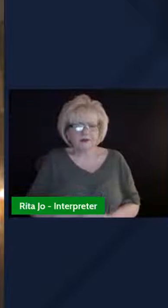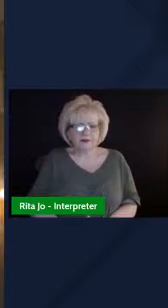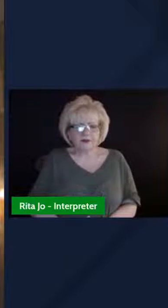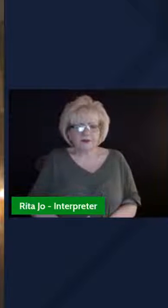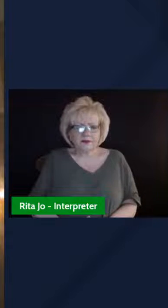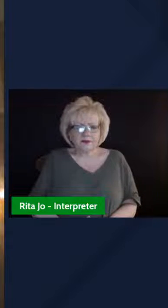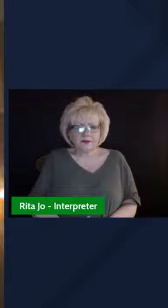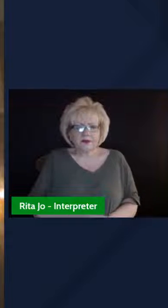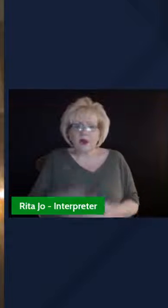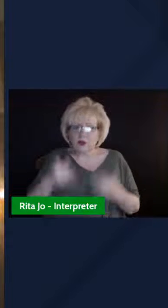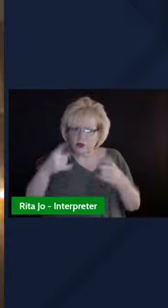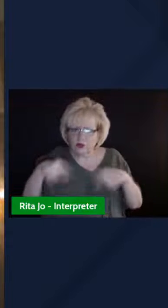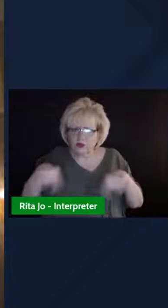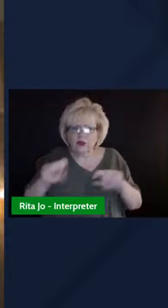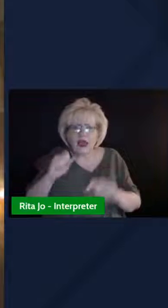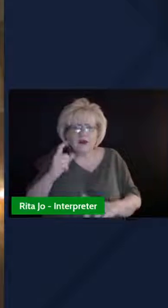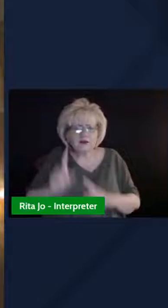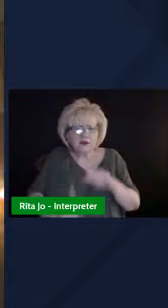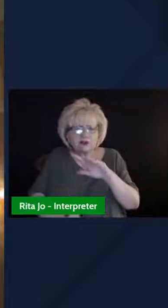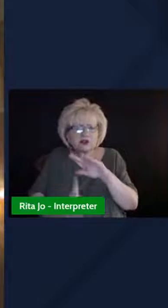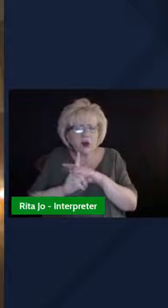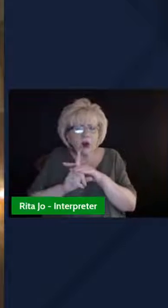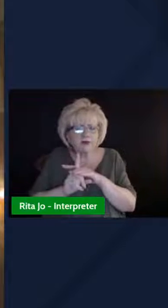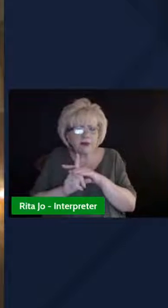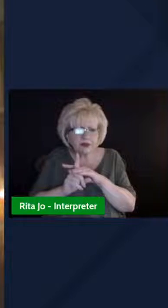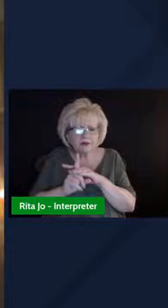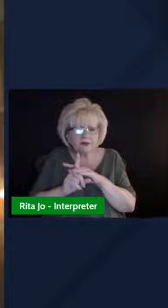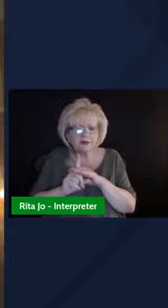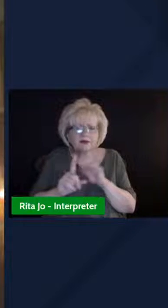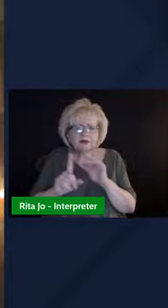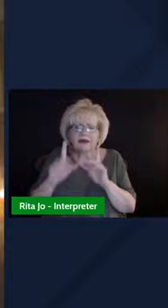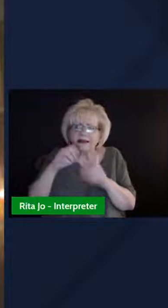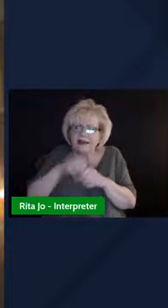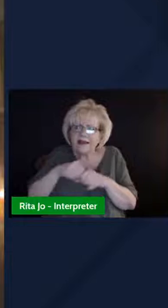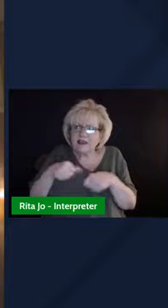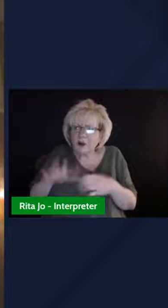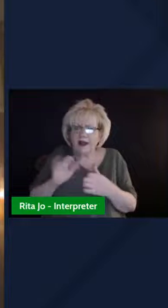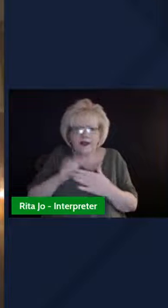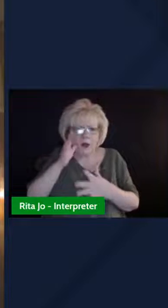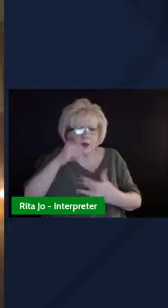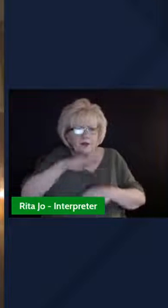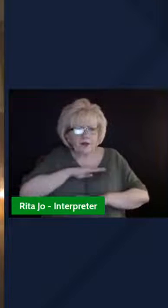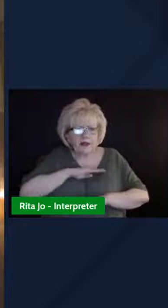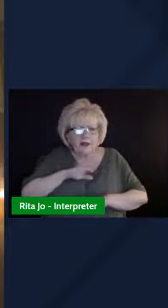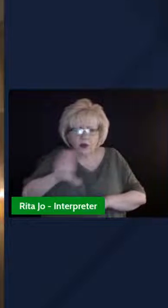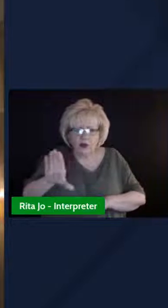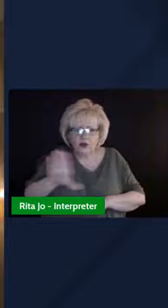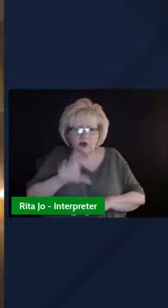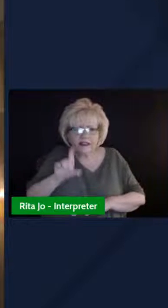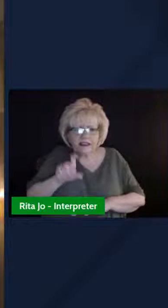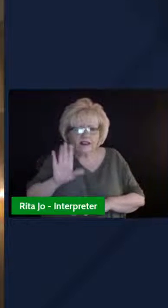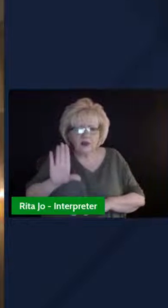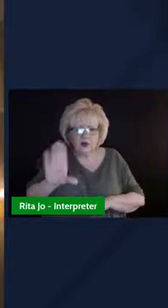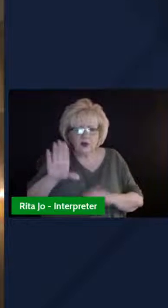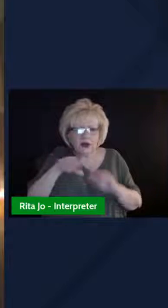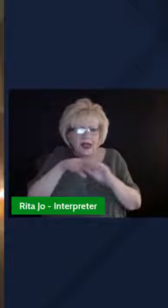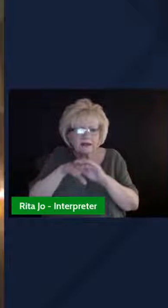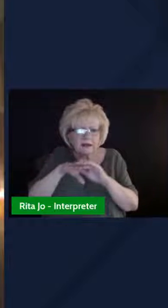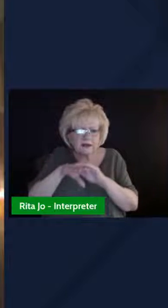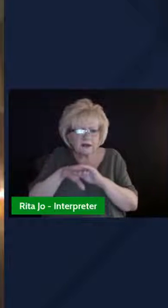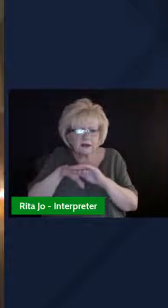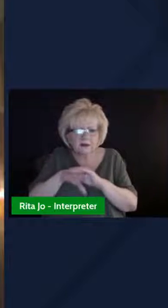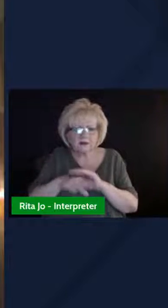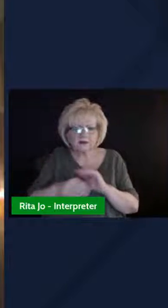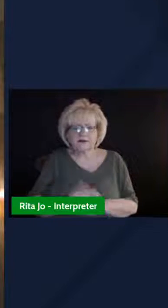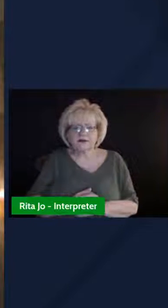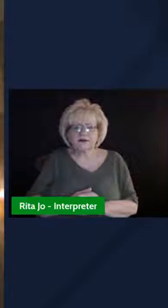You are able to show up in the way that meets your needs, that meets your access.